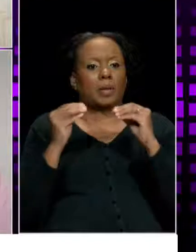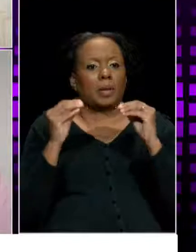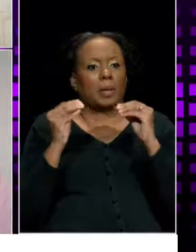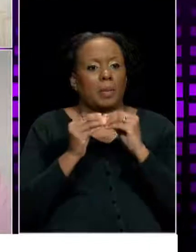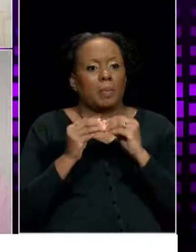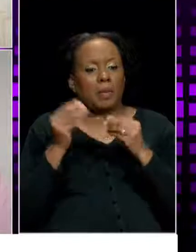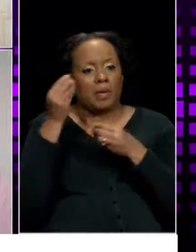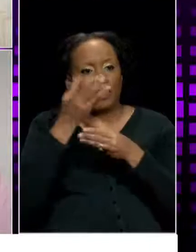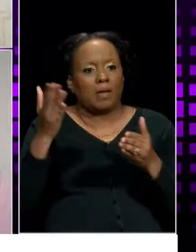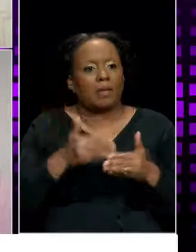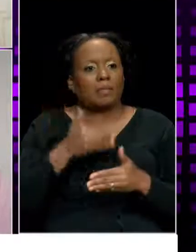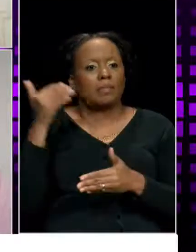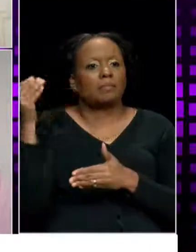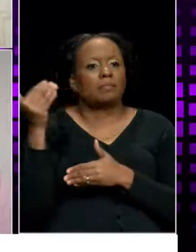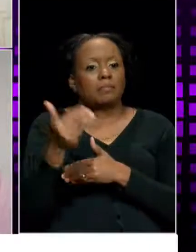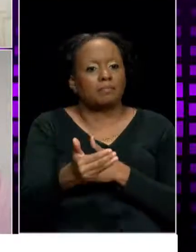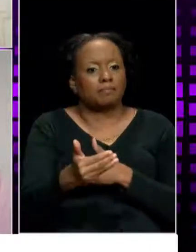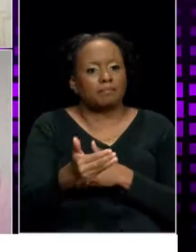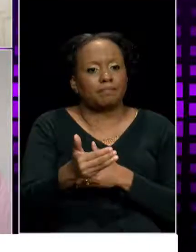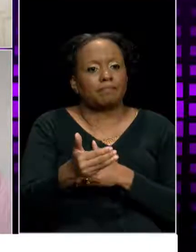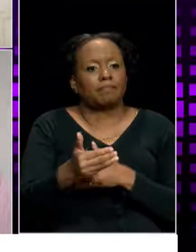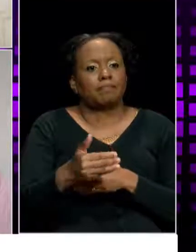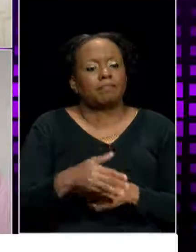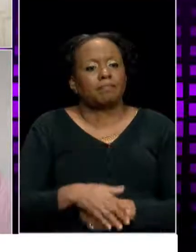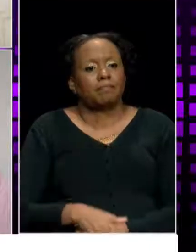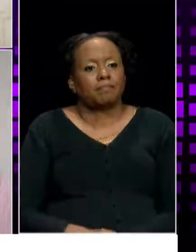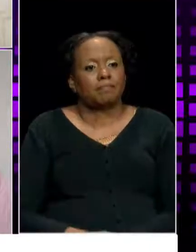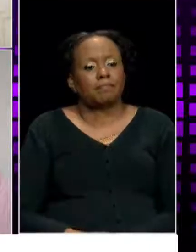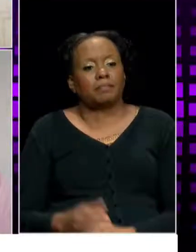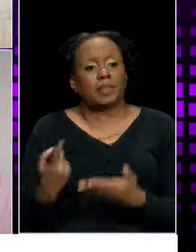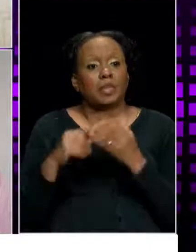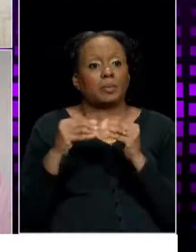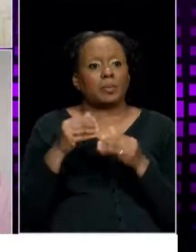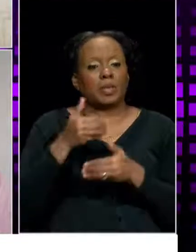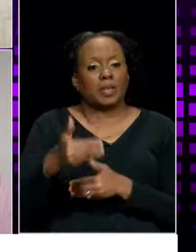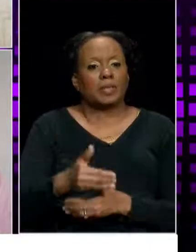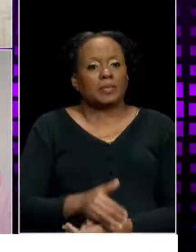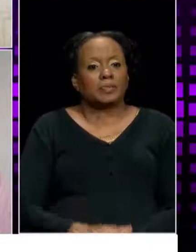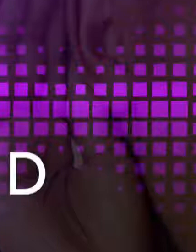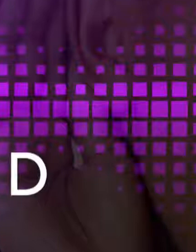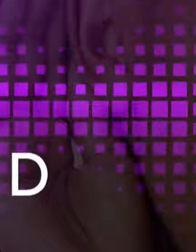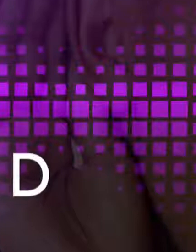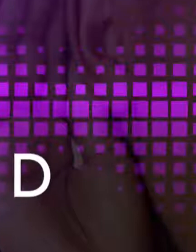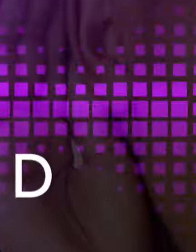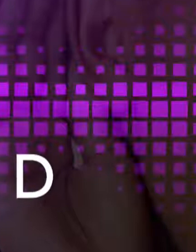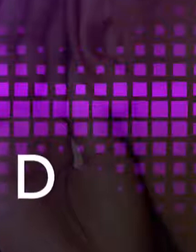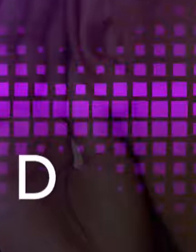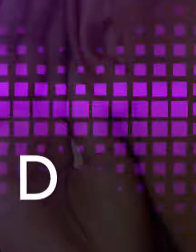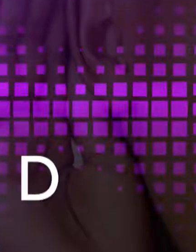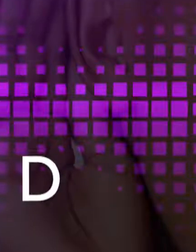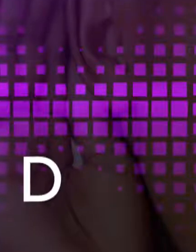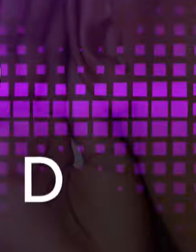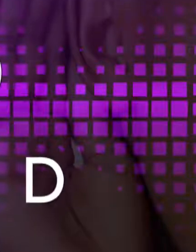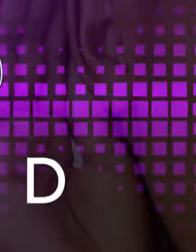the comments from some of our audience members and discuss that as we prepare to wrap up.